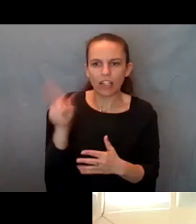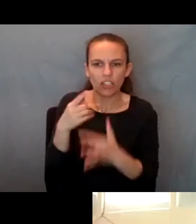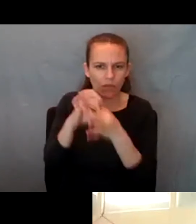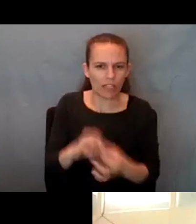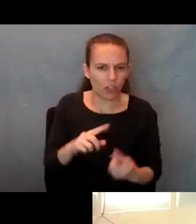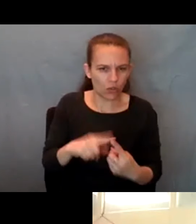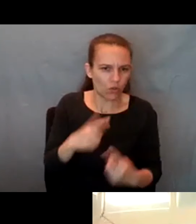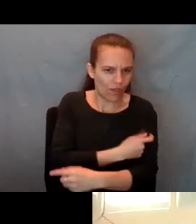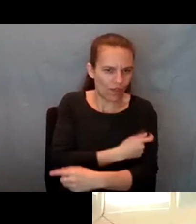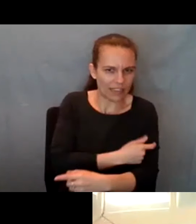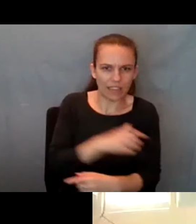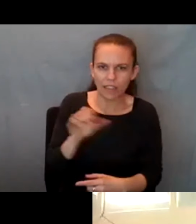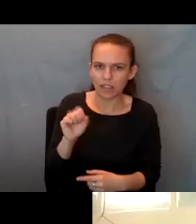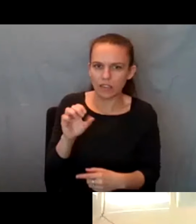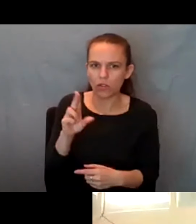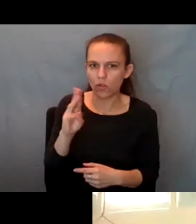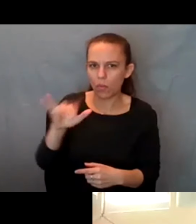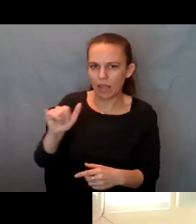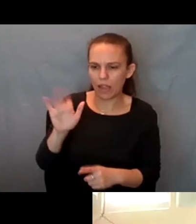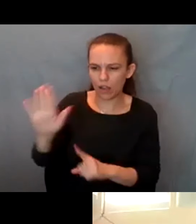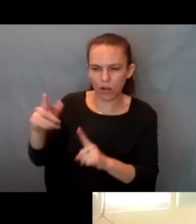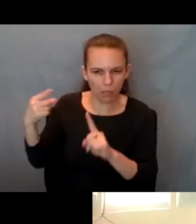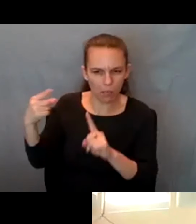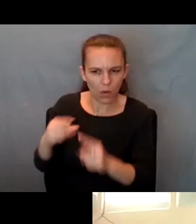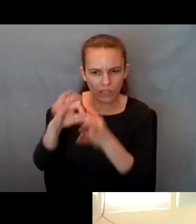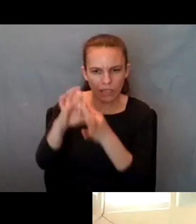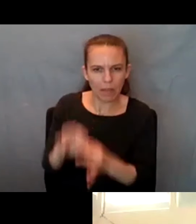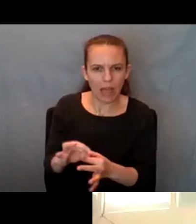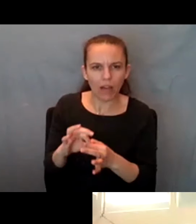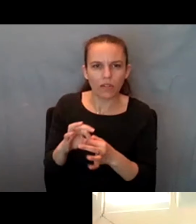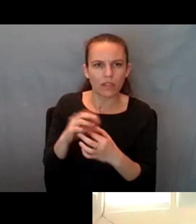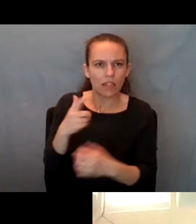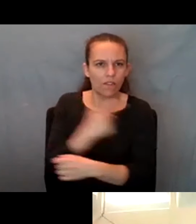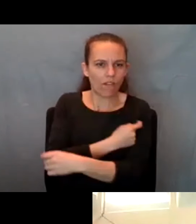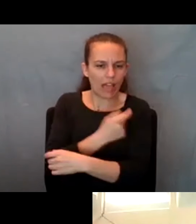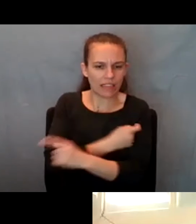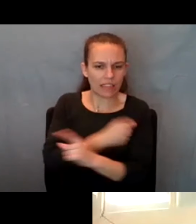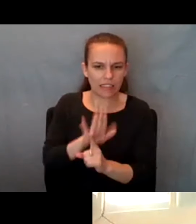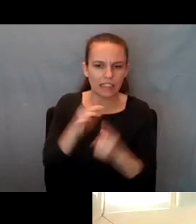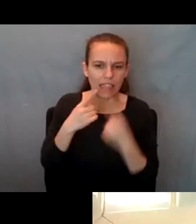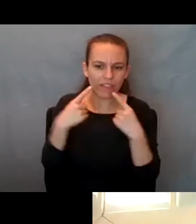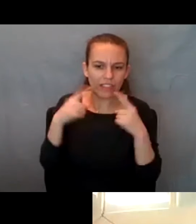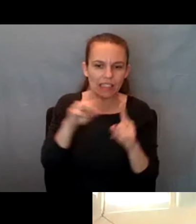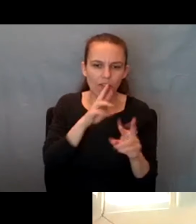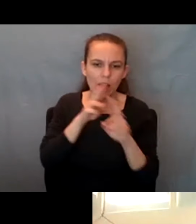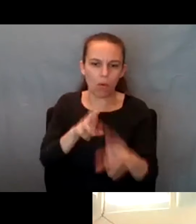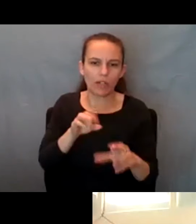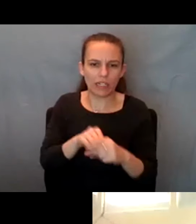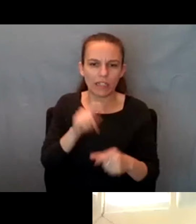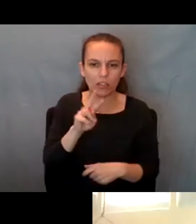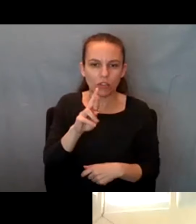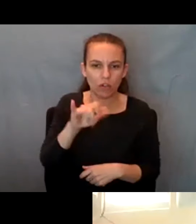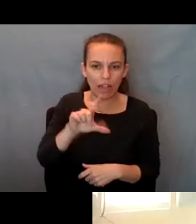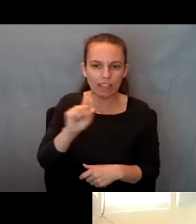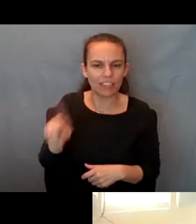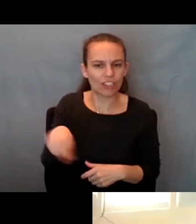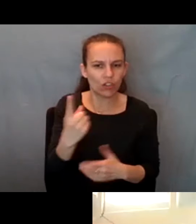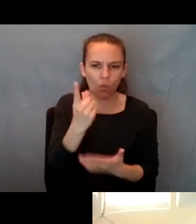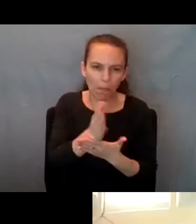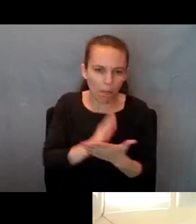Sumia's point about the vaccine efficacy reported in the trial being only one element of